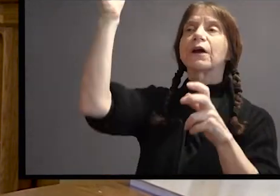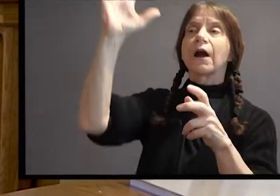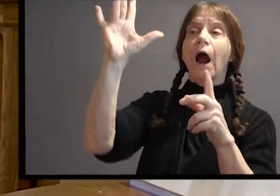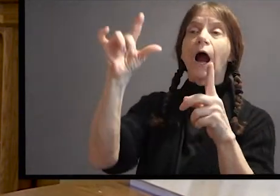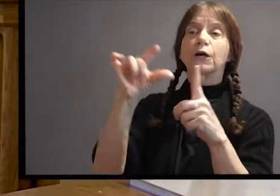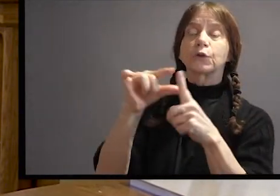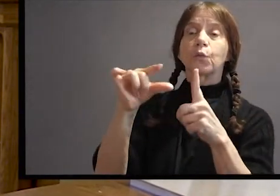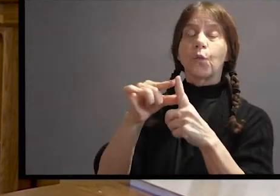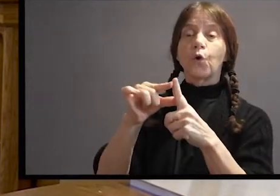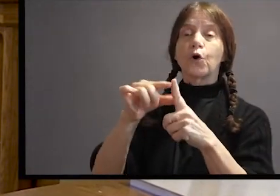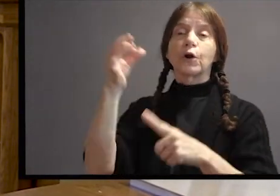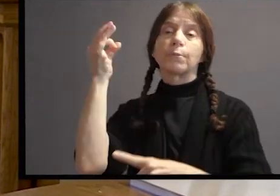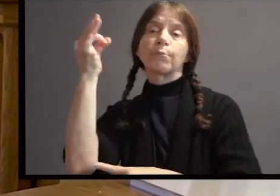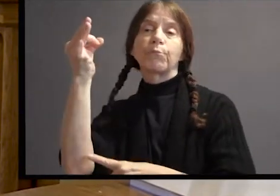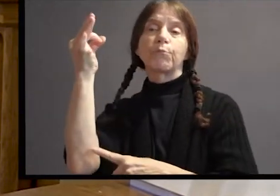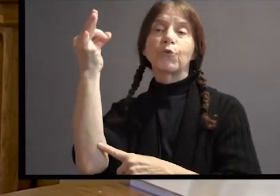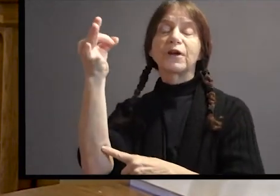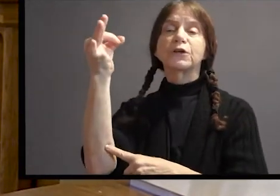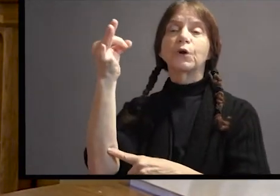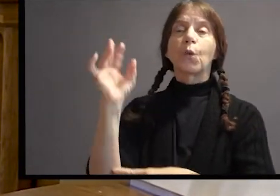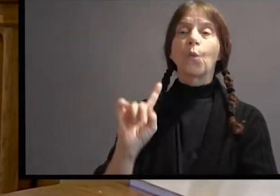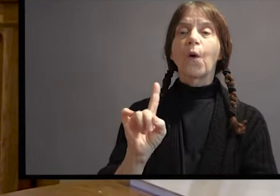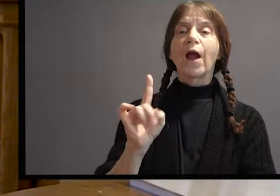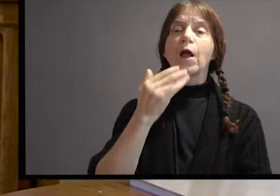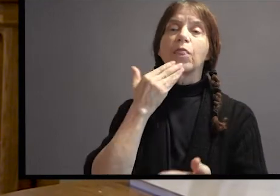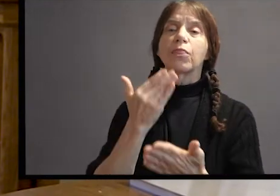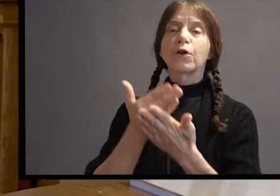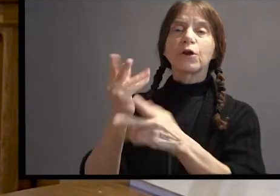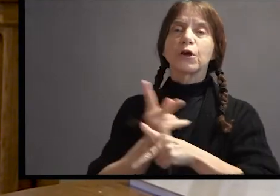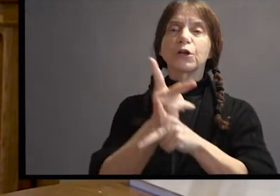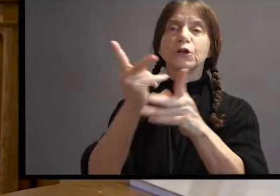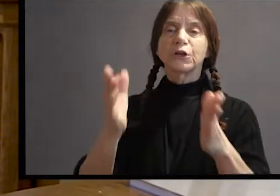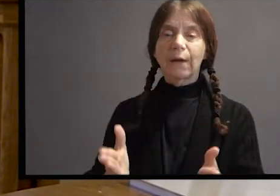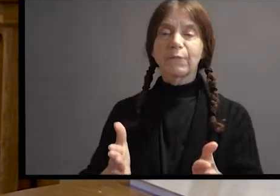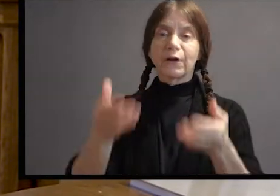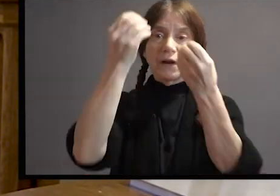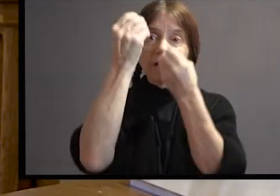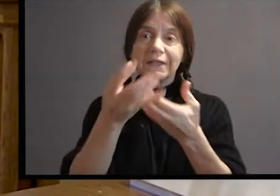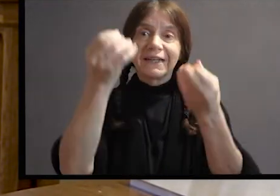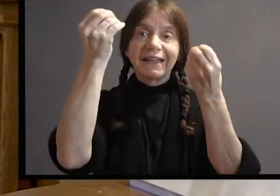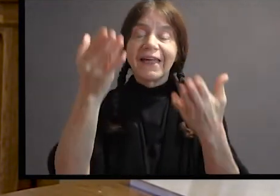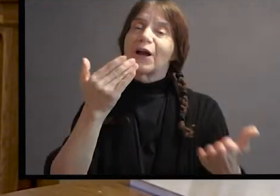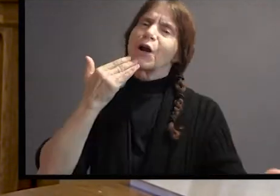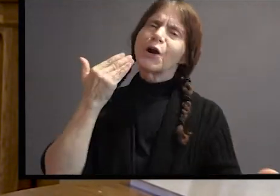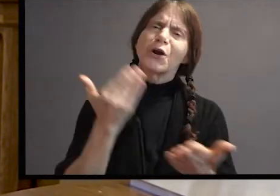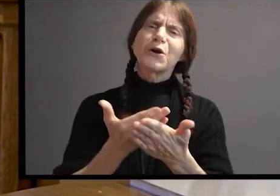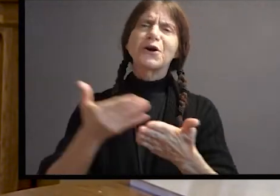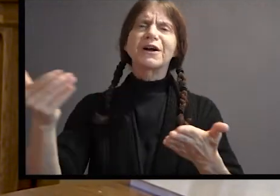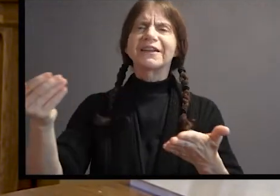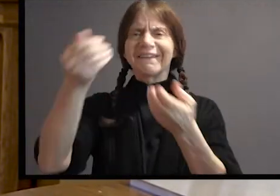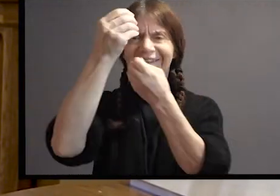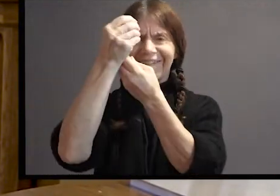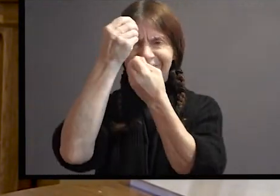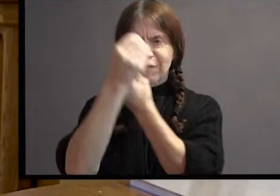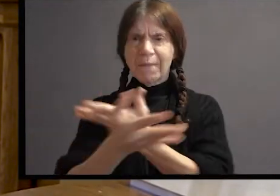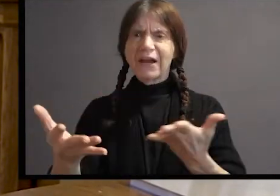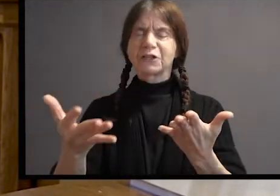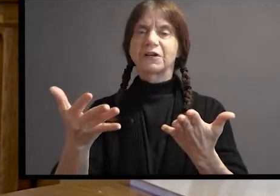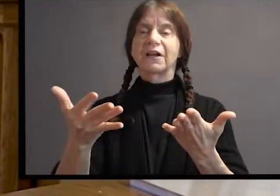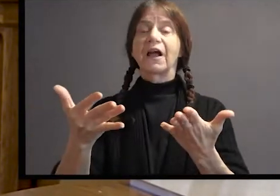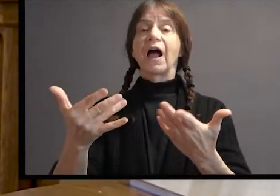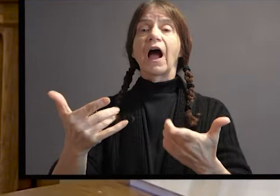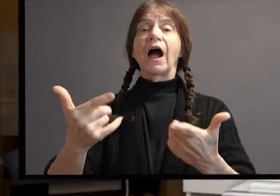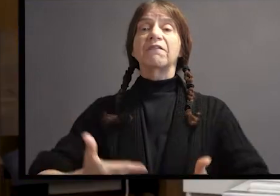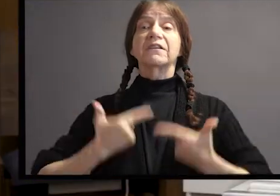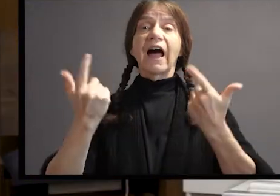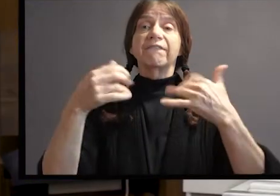his word, where your good shepherd proclaims the good news of eternal life into the ears of his